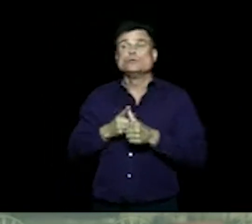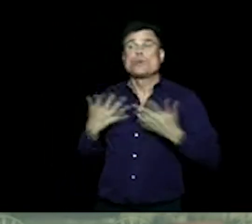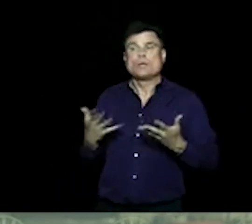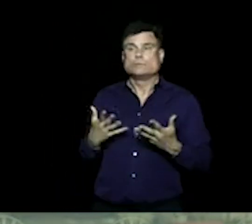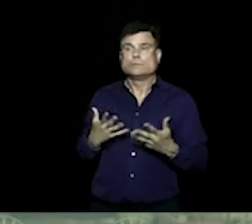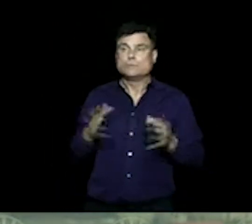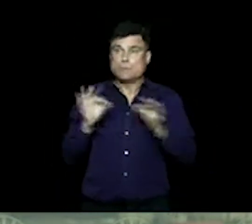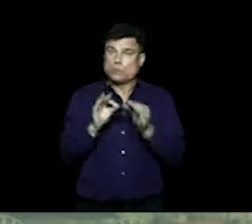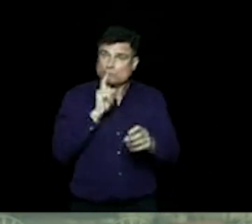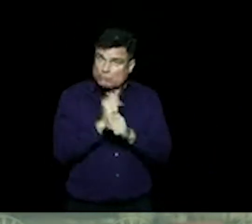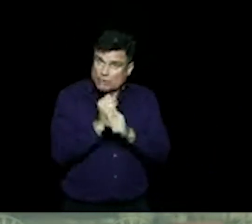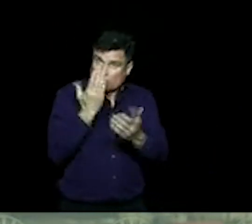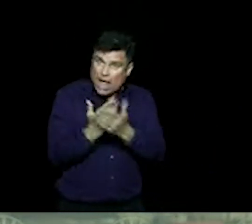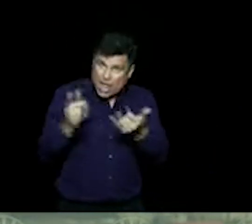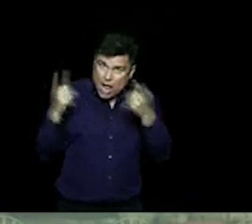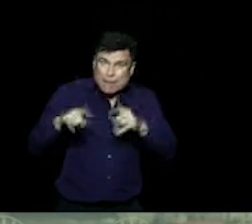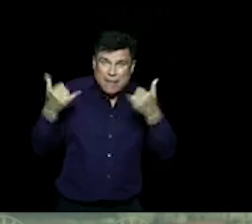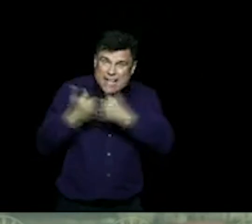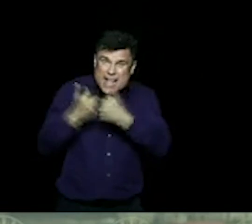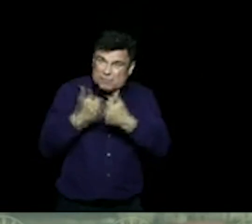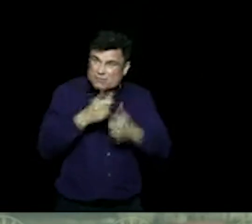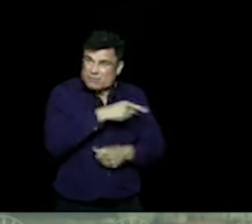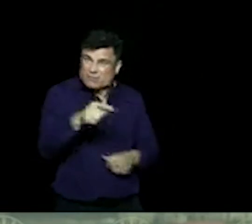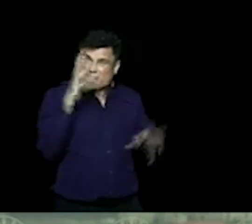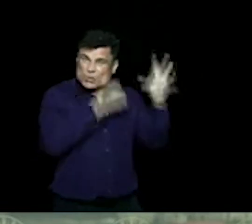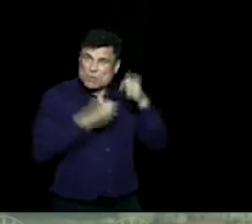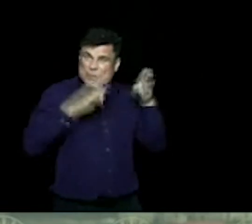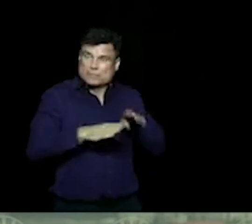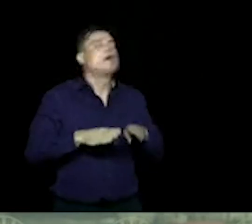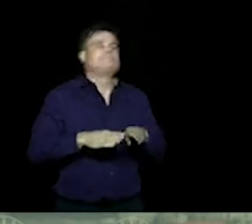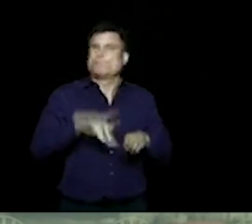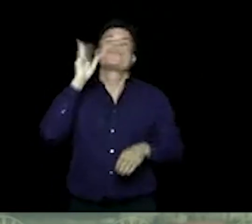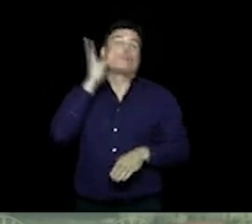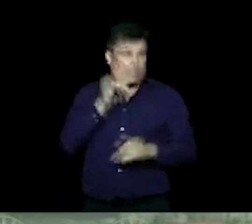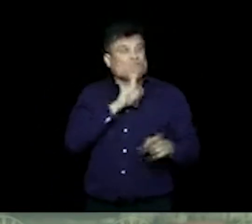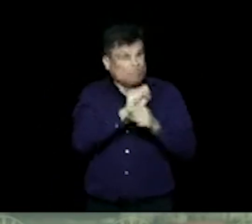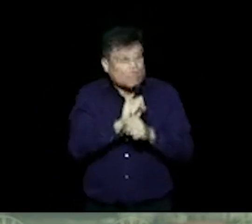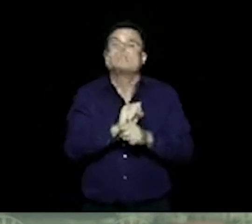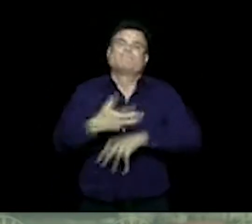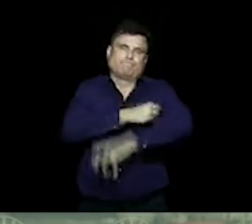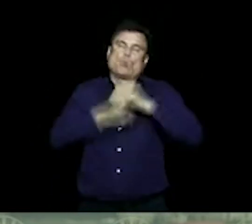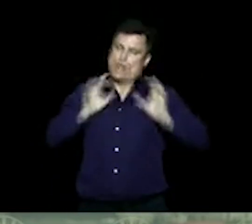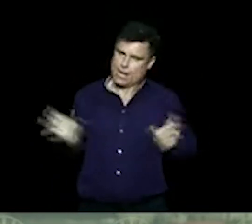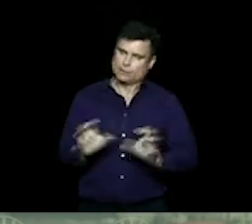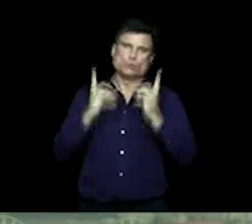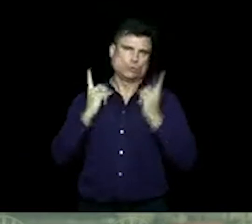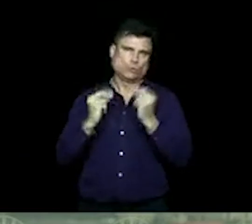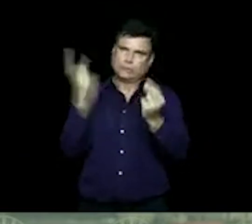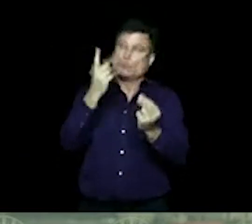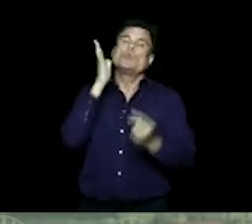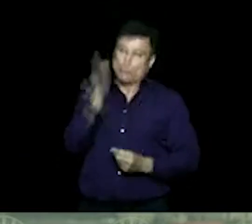Thank you, Richard. Do you have a follow-up? Yeah, I'm really sorry, Minister, because we did miss the beginning. I just don't know what